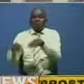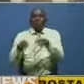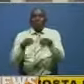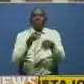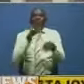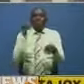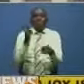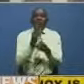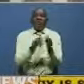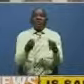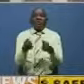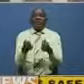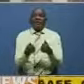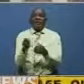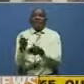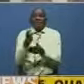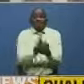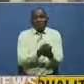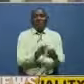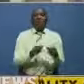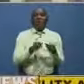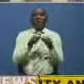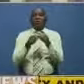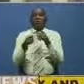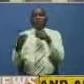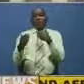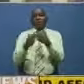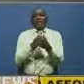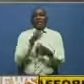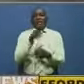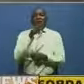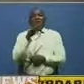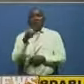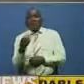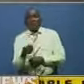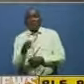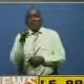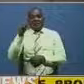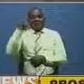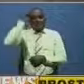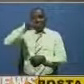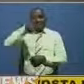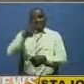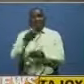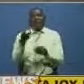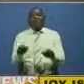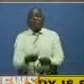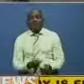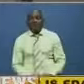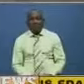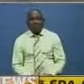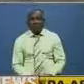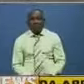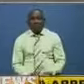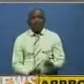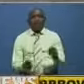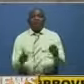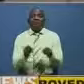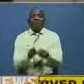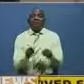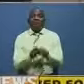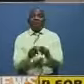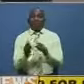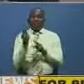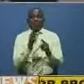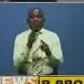into the Lora Park to continue their journey to Tachima, Kumasi and other places. And most